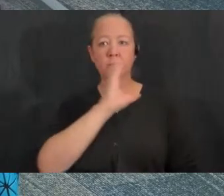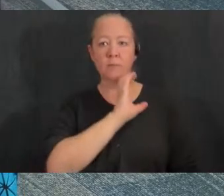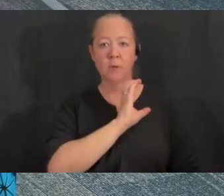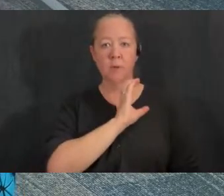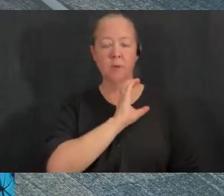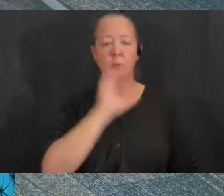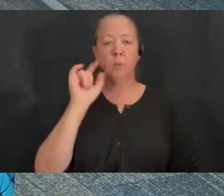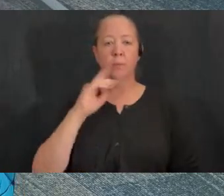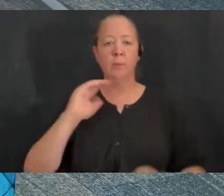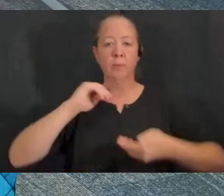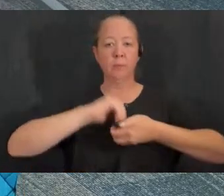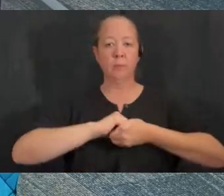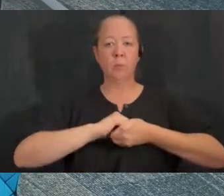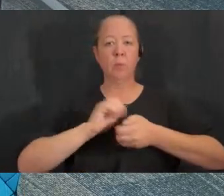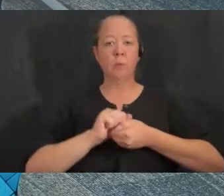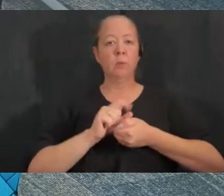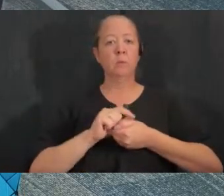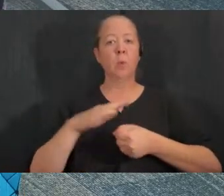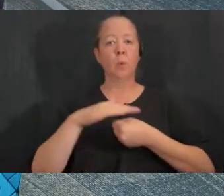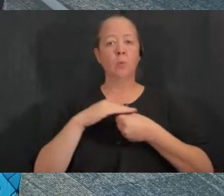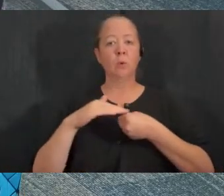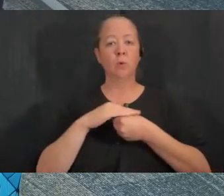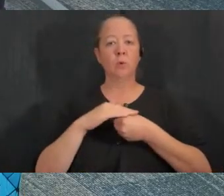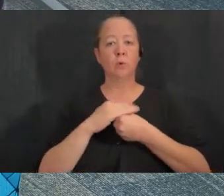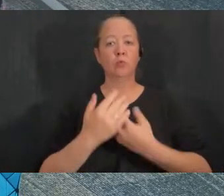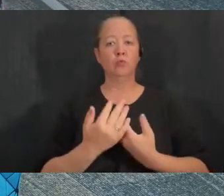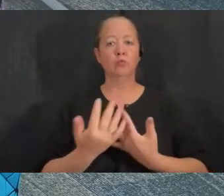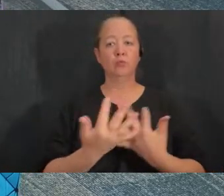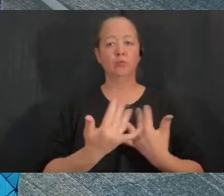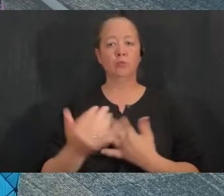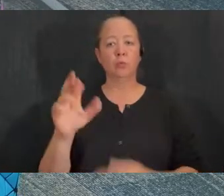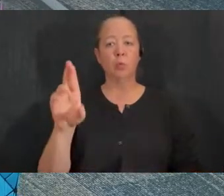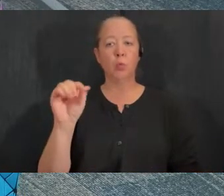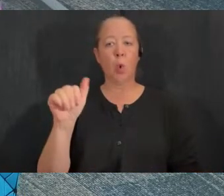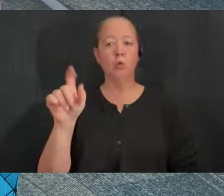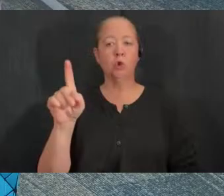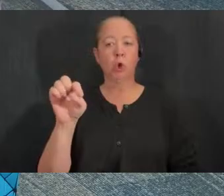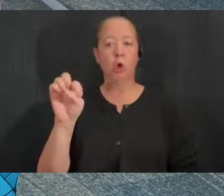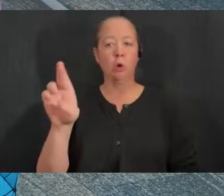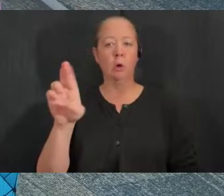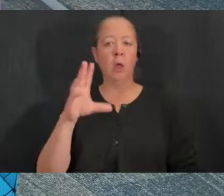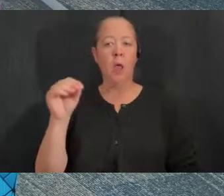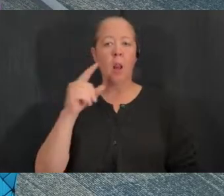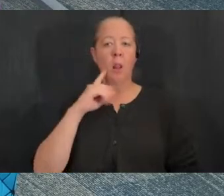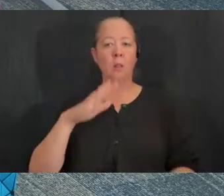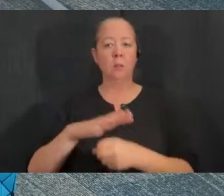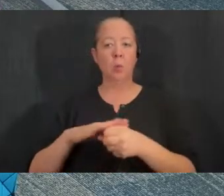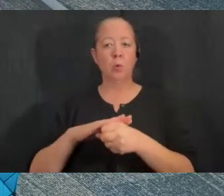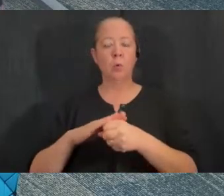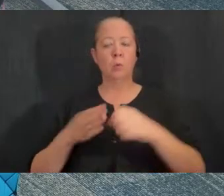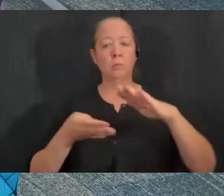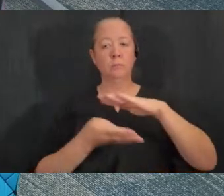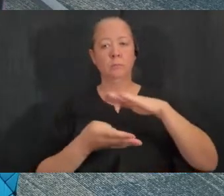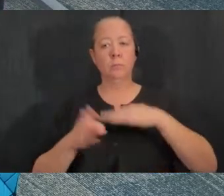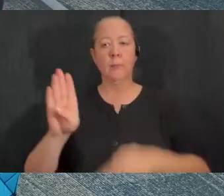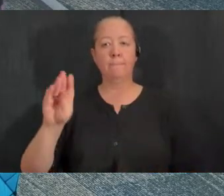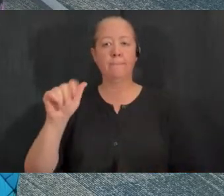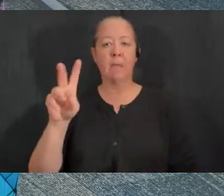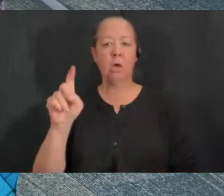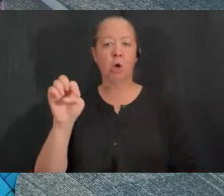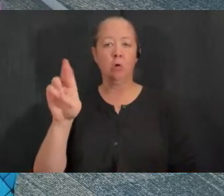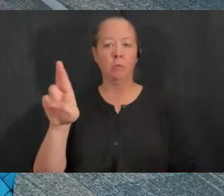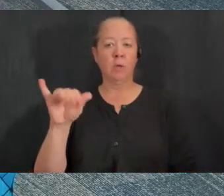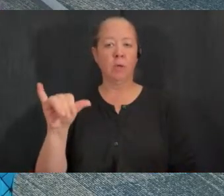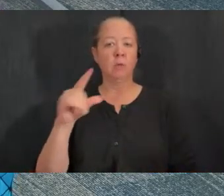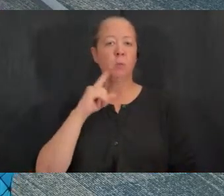be partnering with a local roaster, a local bakery, and we will hopefully bring in some sandwiches and ice cream.